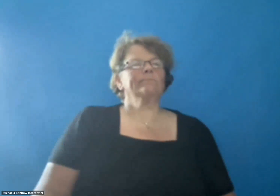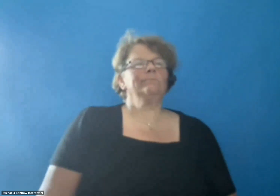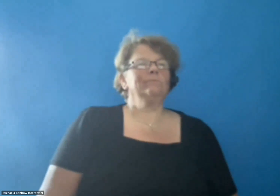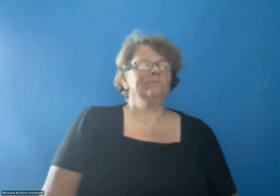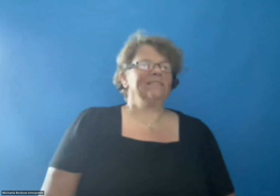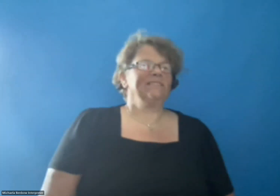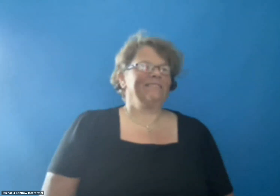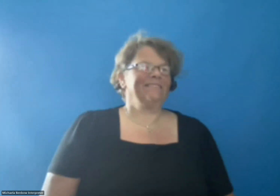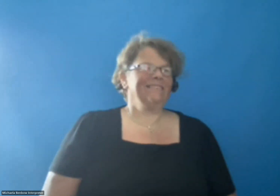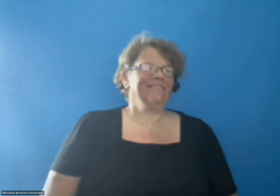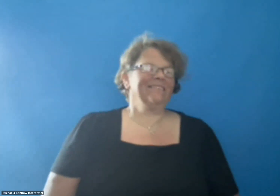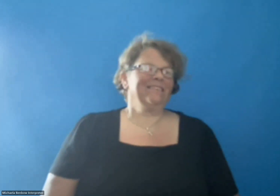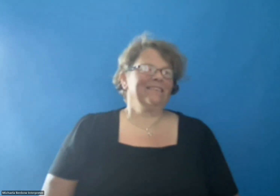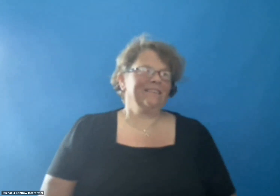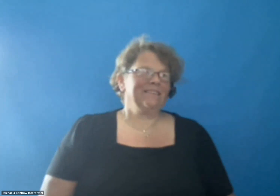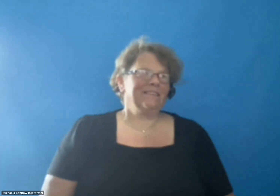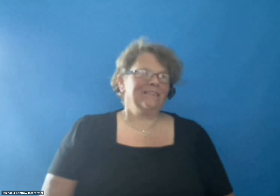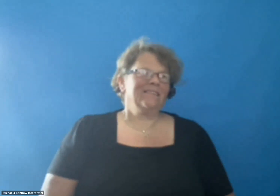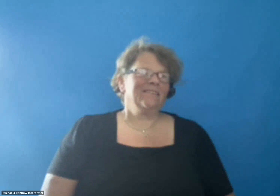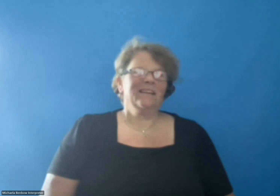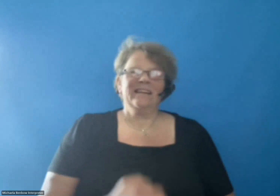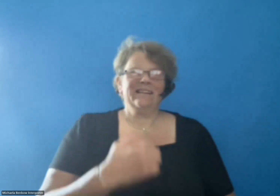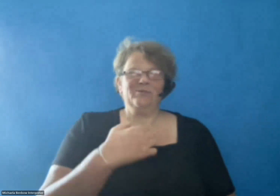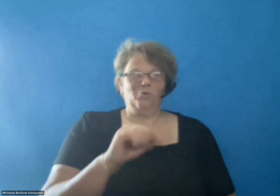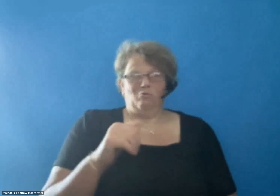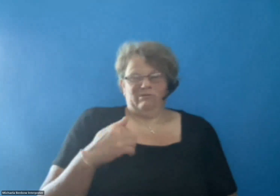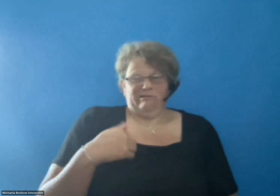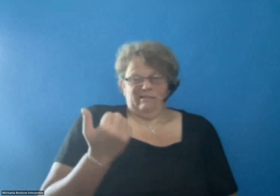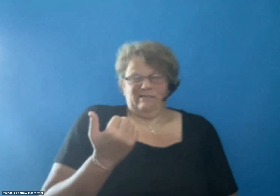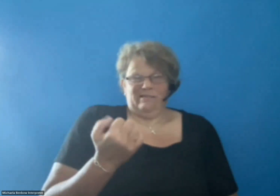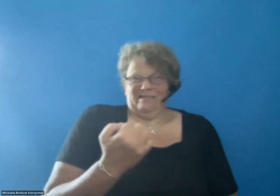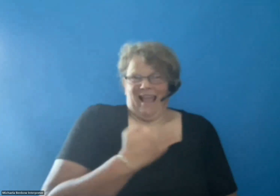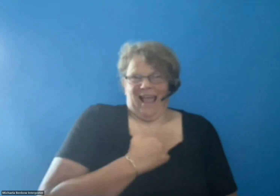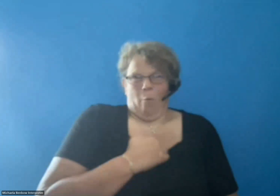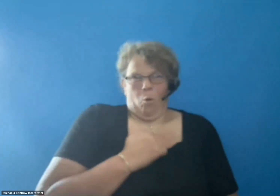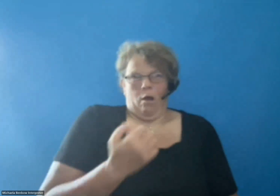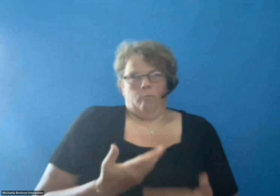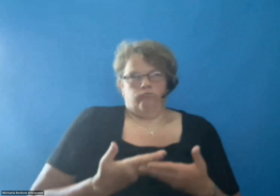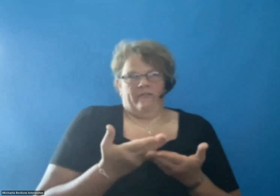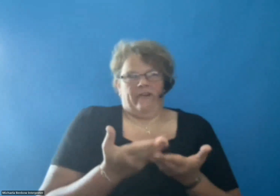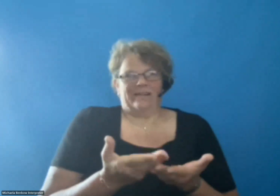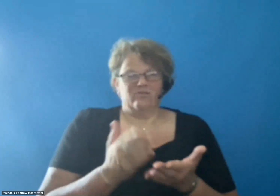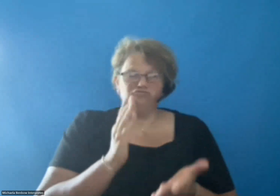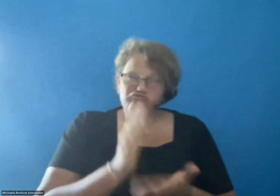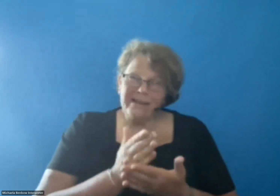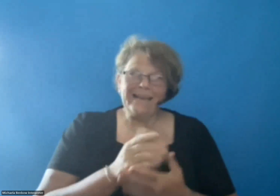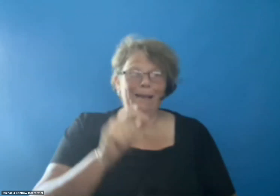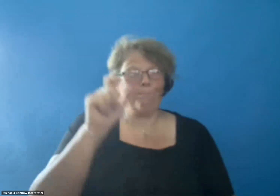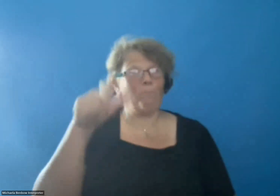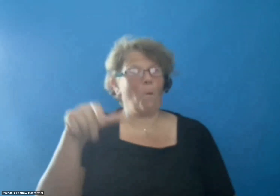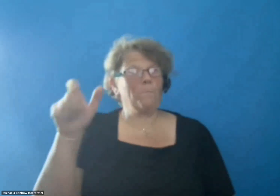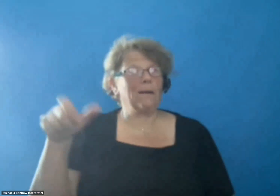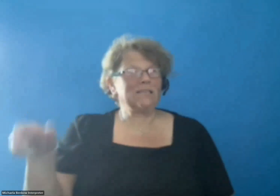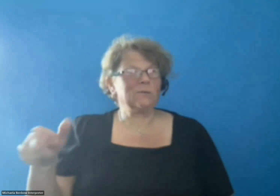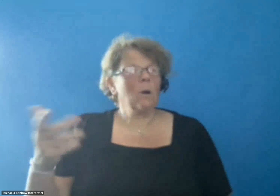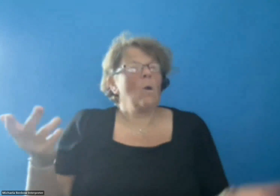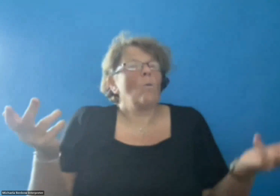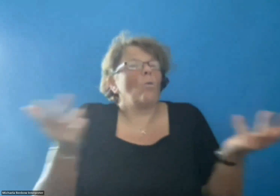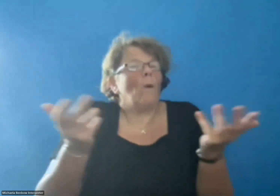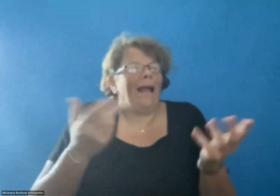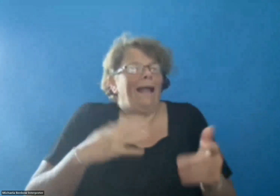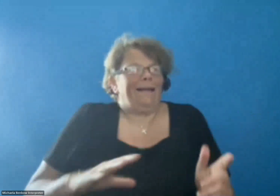point of assurance, this isn't just about the sum of the providers in Derbyshire. It's about the population and where they need their care.